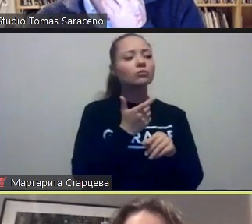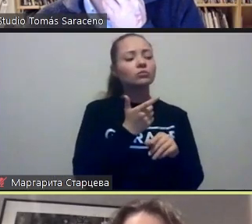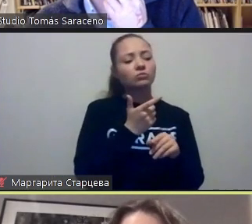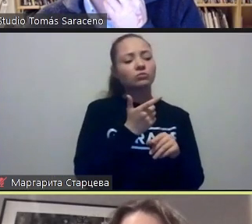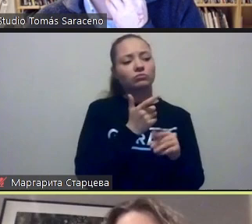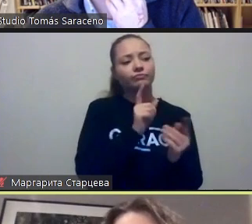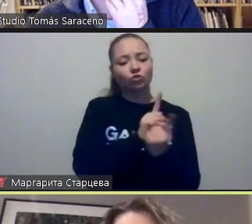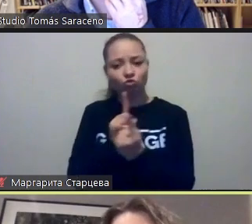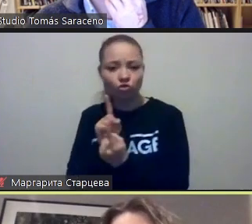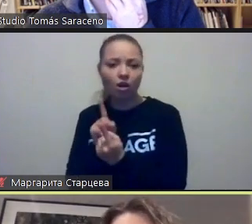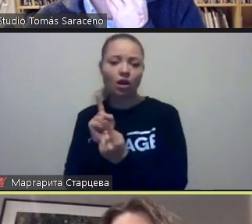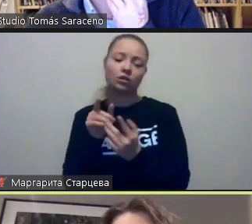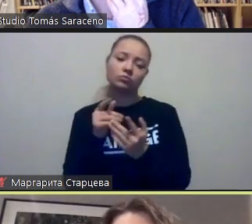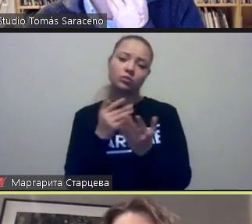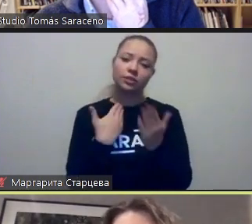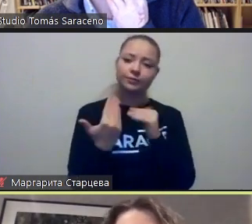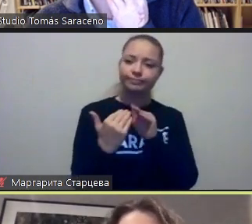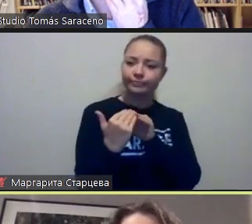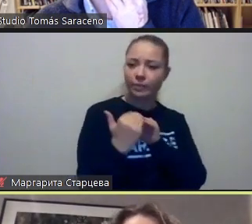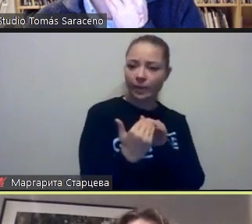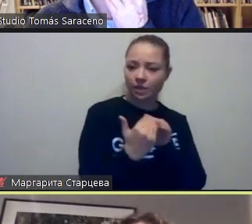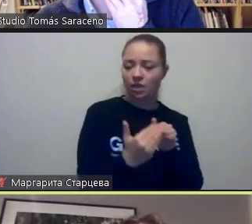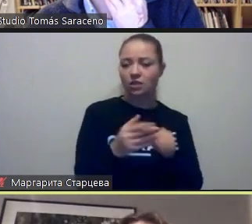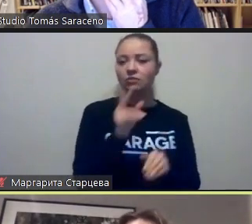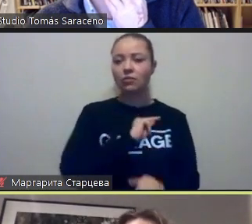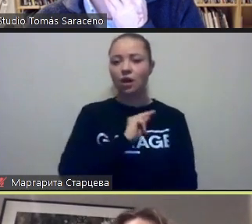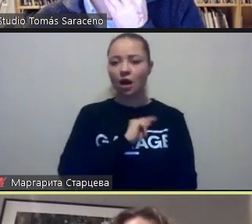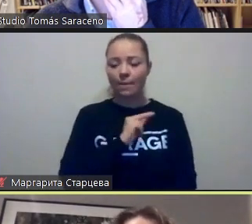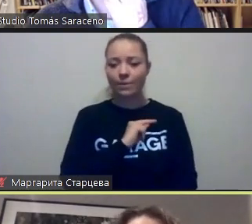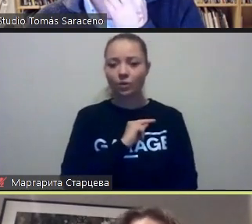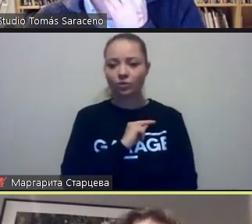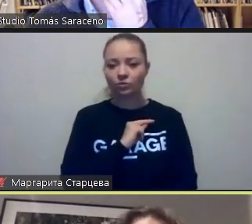enthusiasts, about 10 people. We meet regularly,